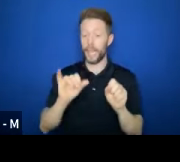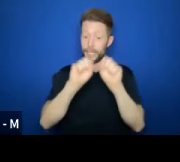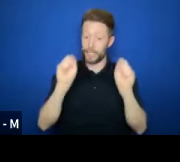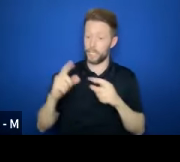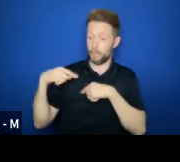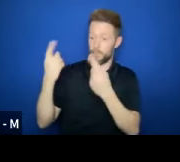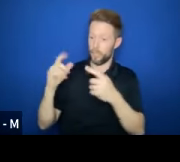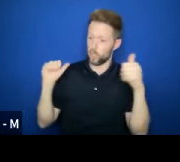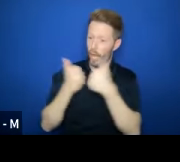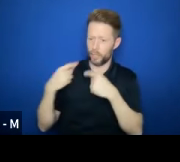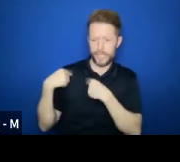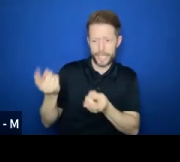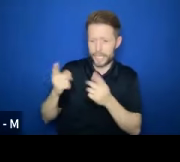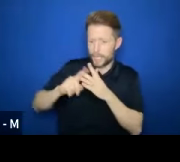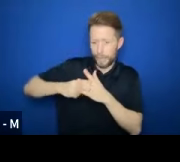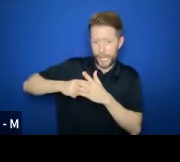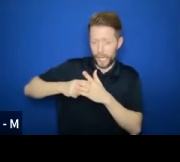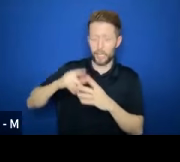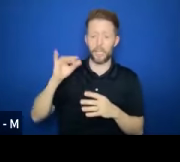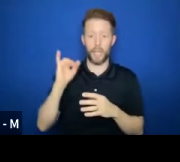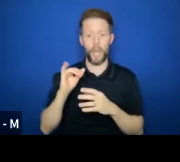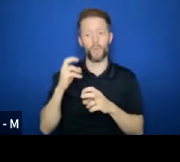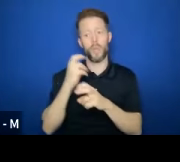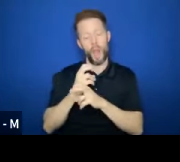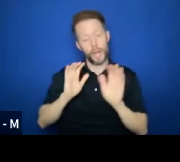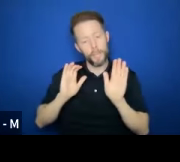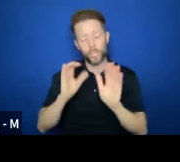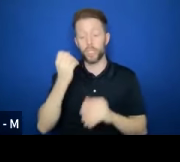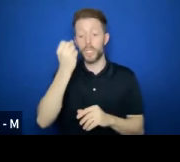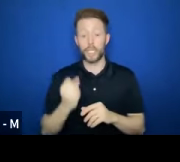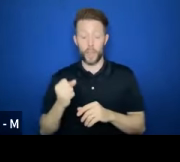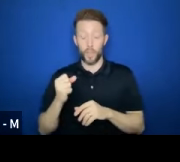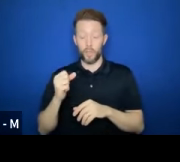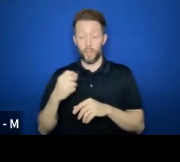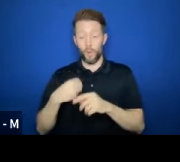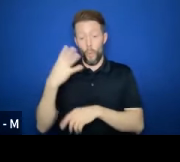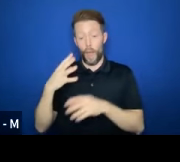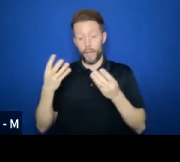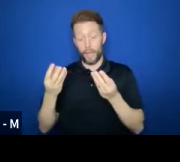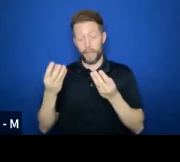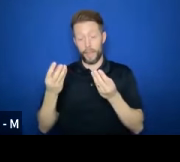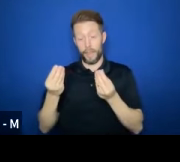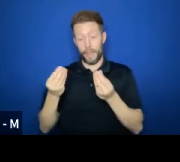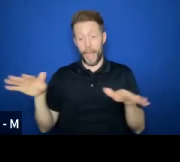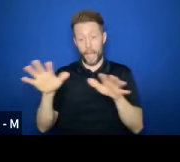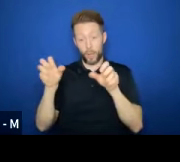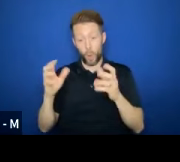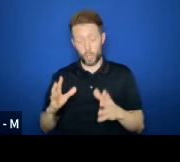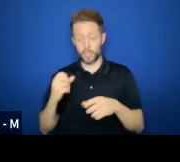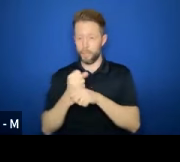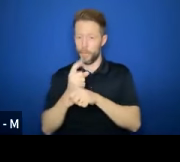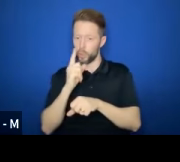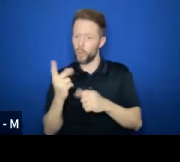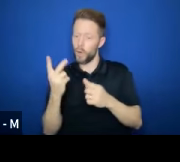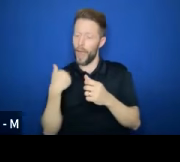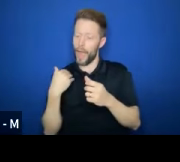its inception. It really was a hard push by the Southern white landowners to make sure they had power, both in